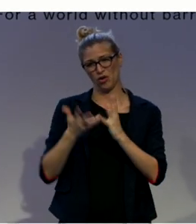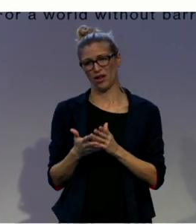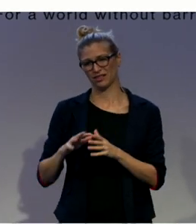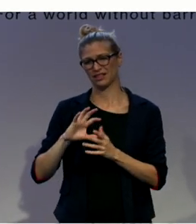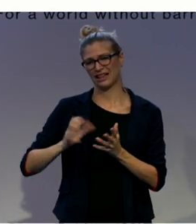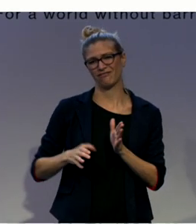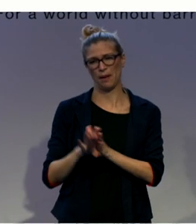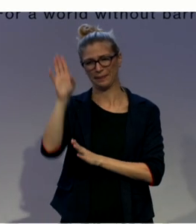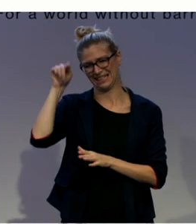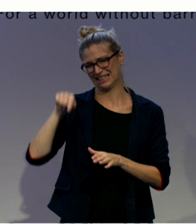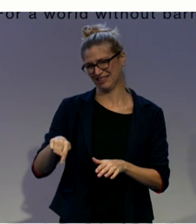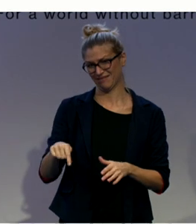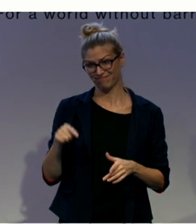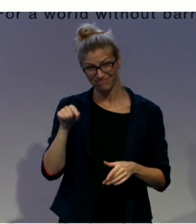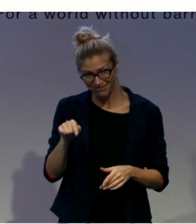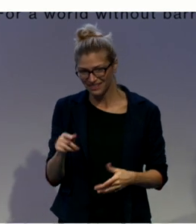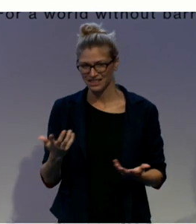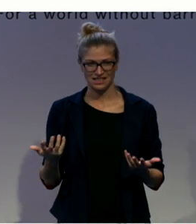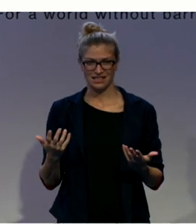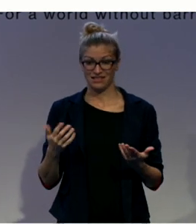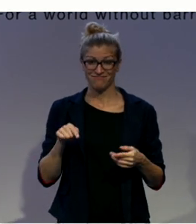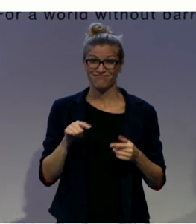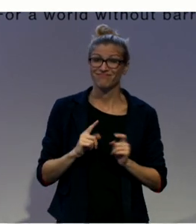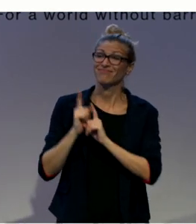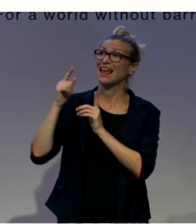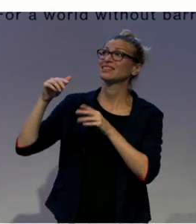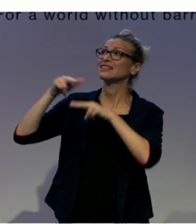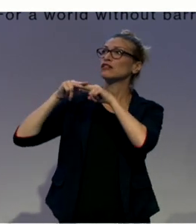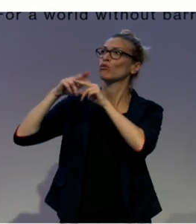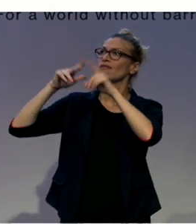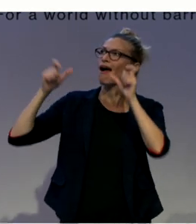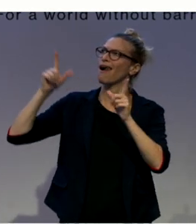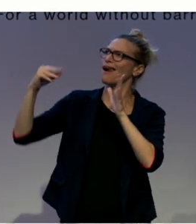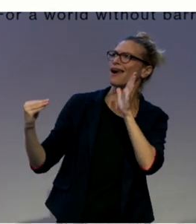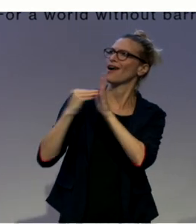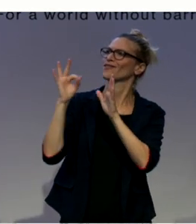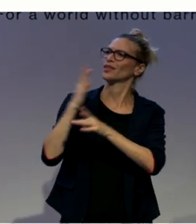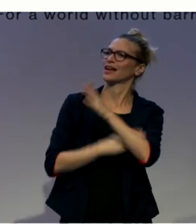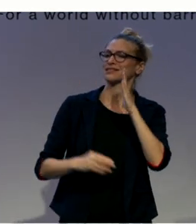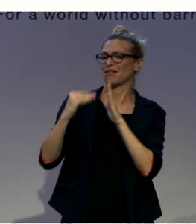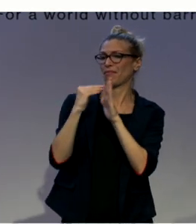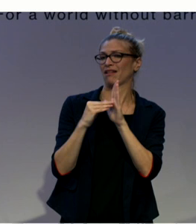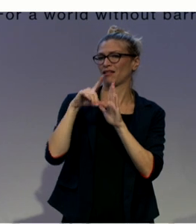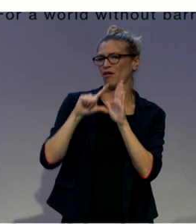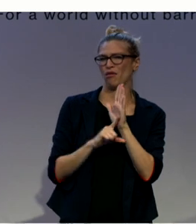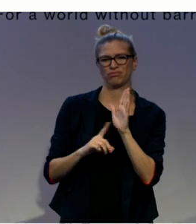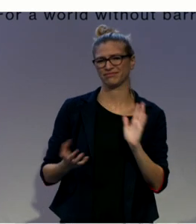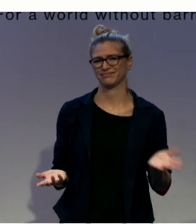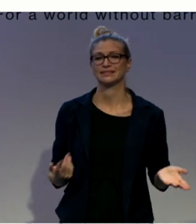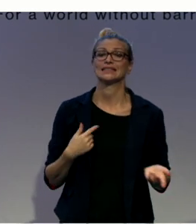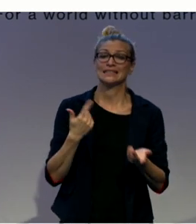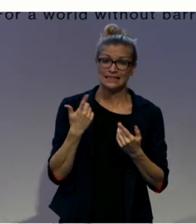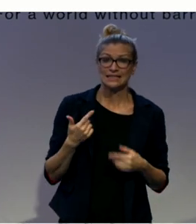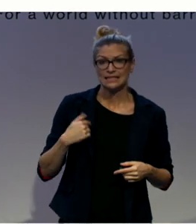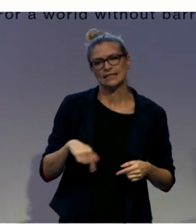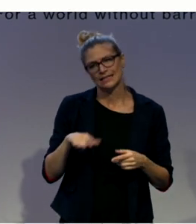in the national level. So we use like to make the model of the PA, personal